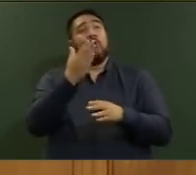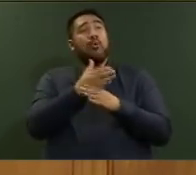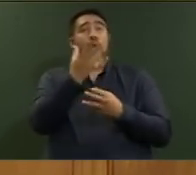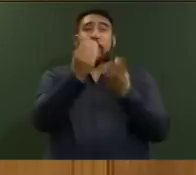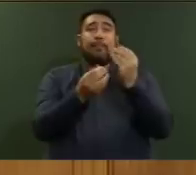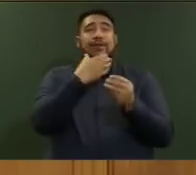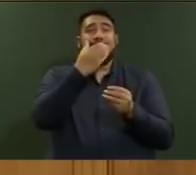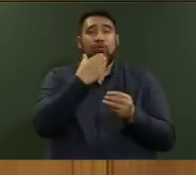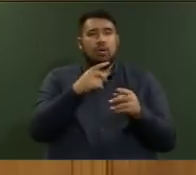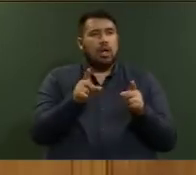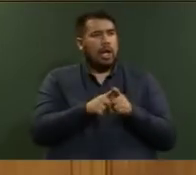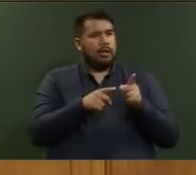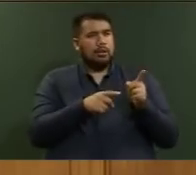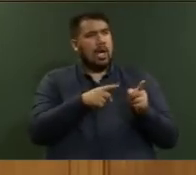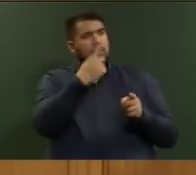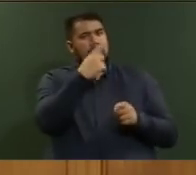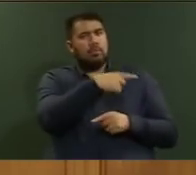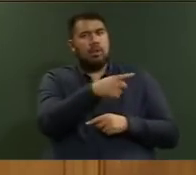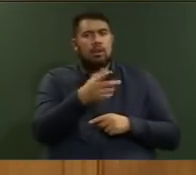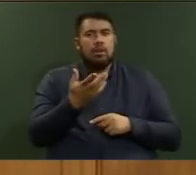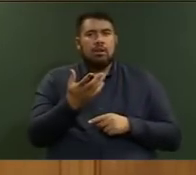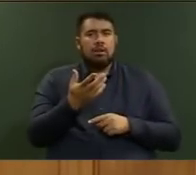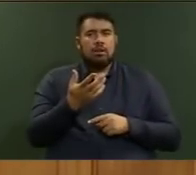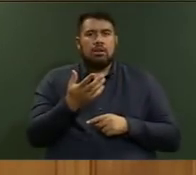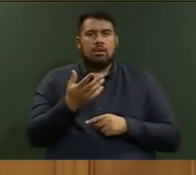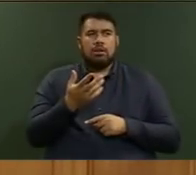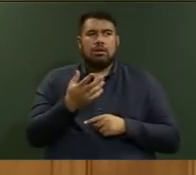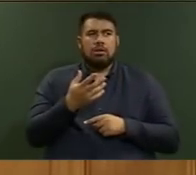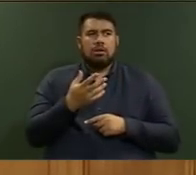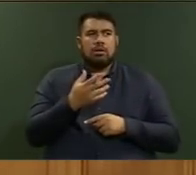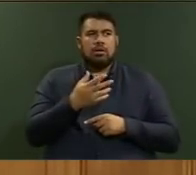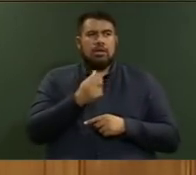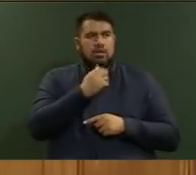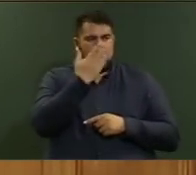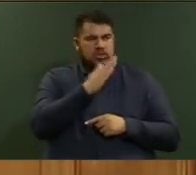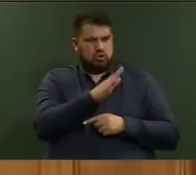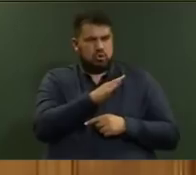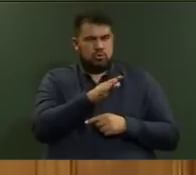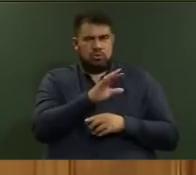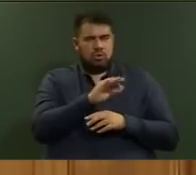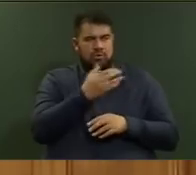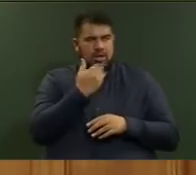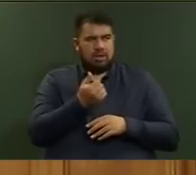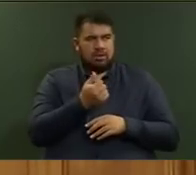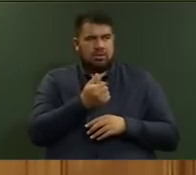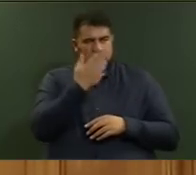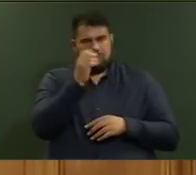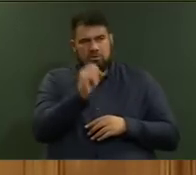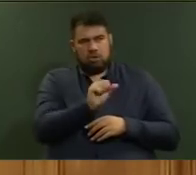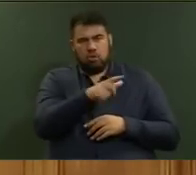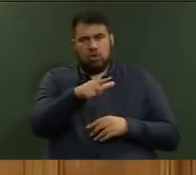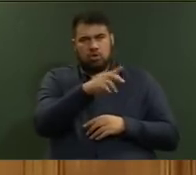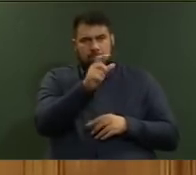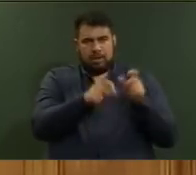like that person who has an uncaring and insensitive attitude, sir, to his local people, and he